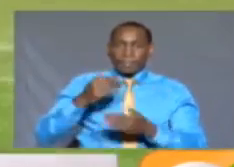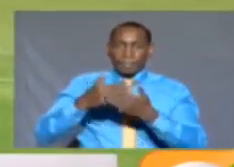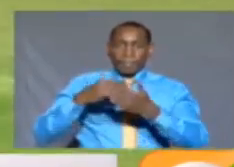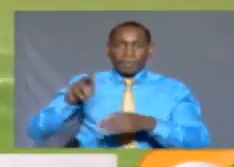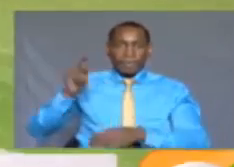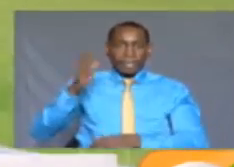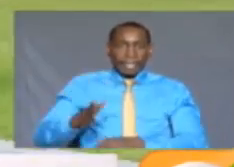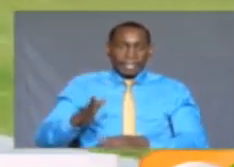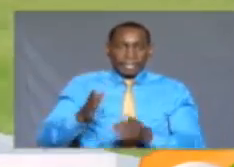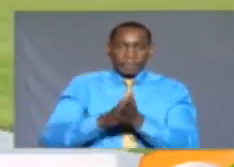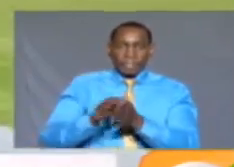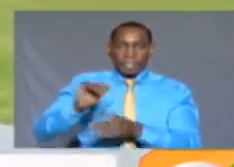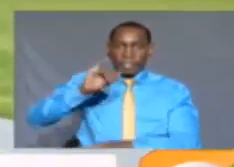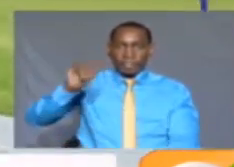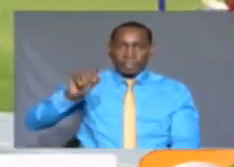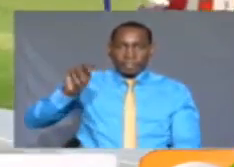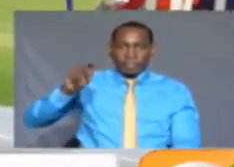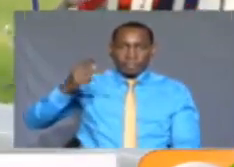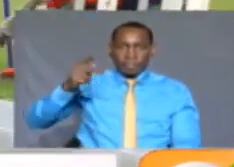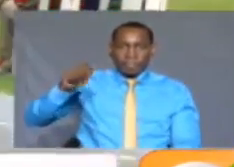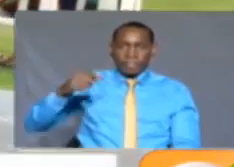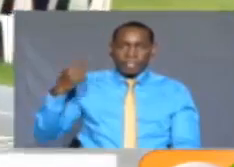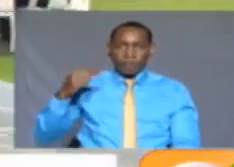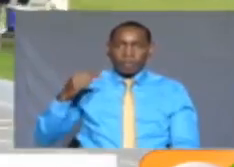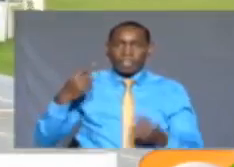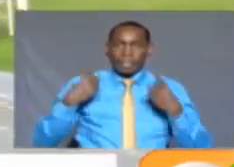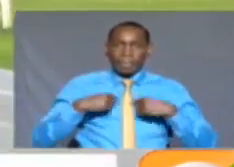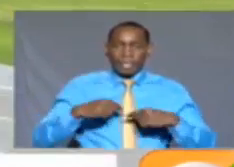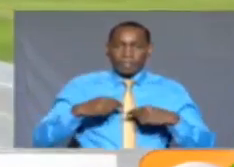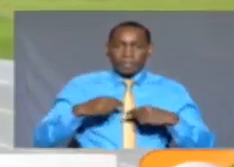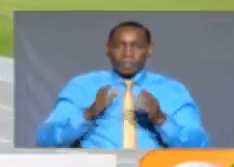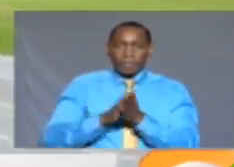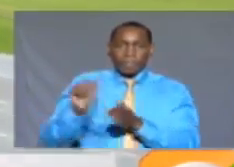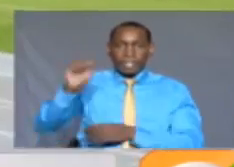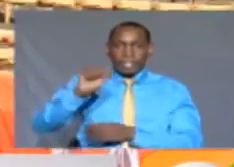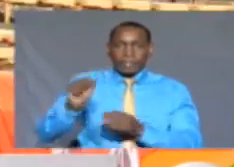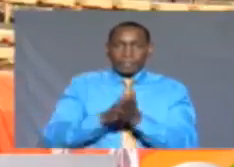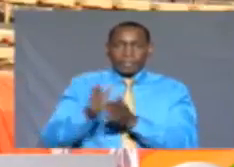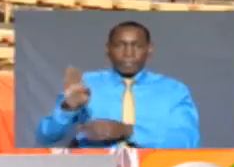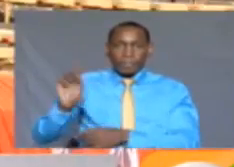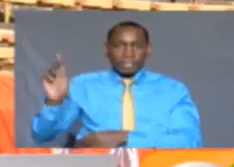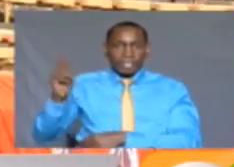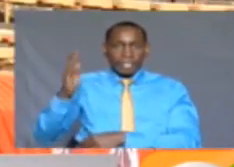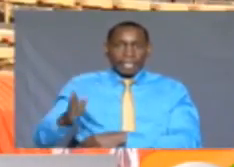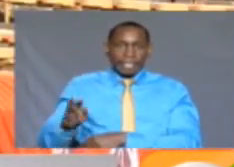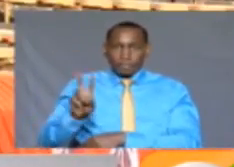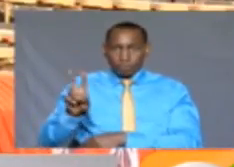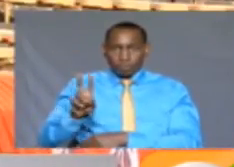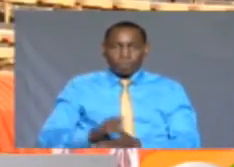Zabulon Chumba and Josphat Bett to the gold medal, as the duo settled for silver and bronze.